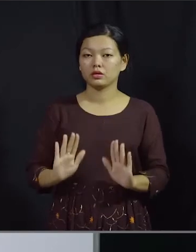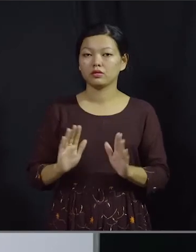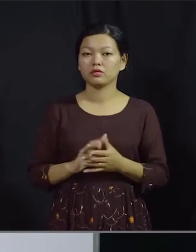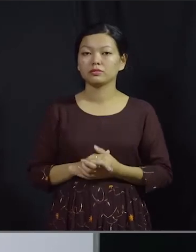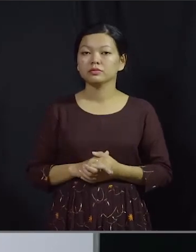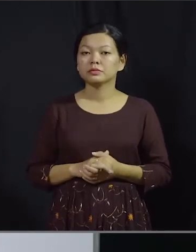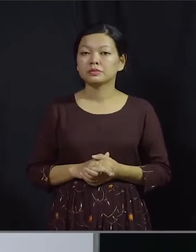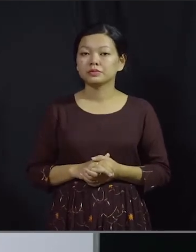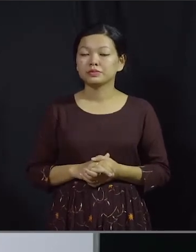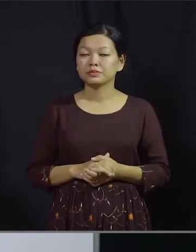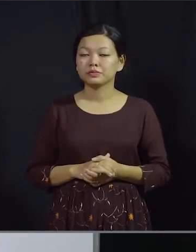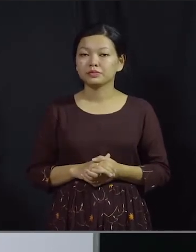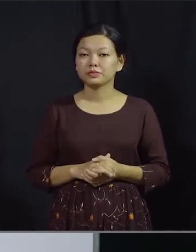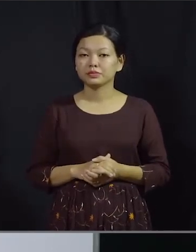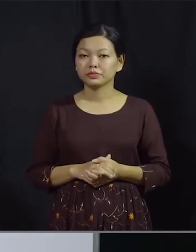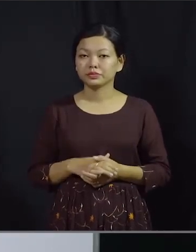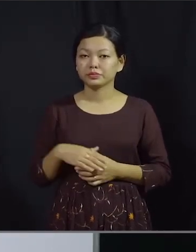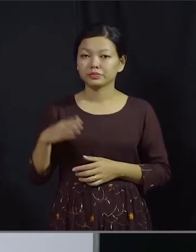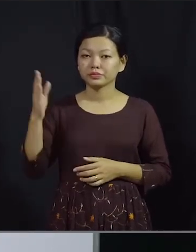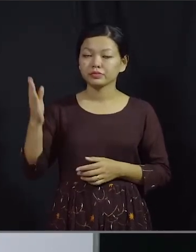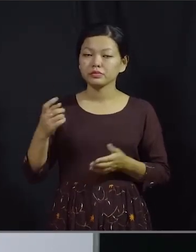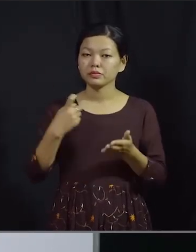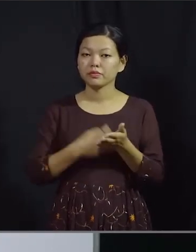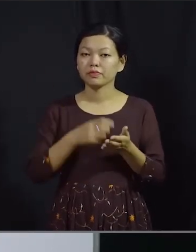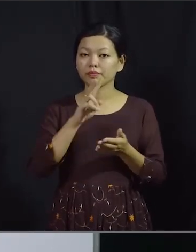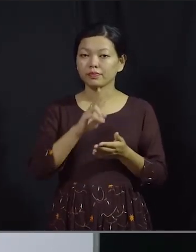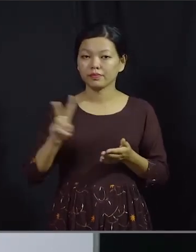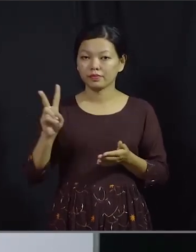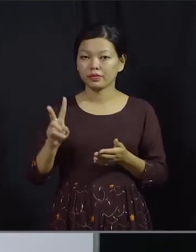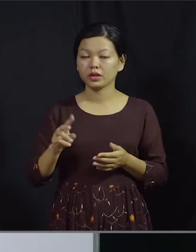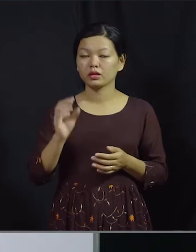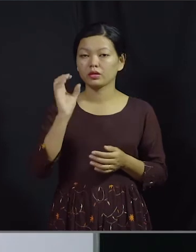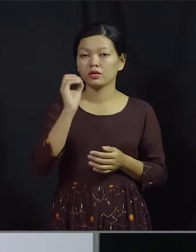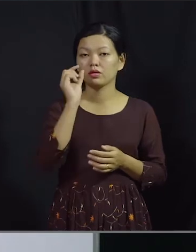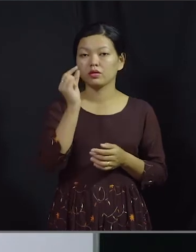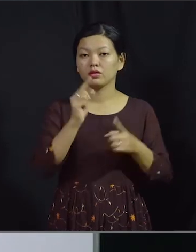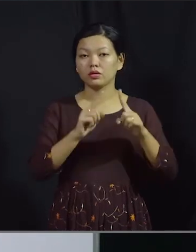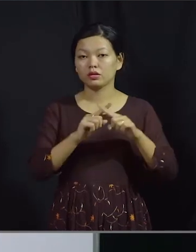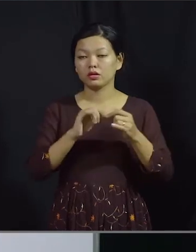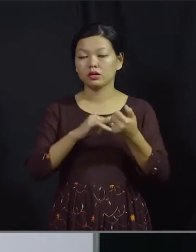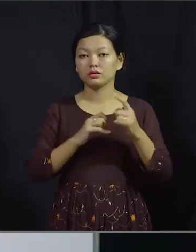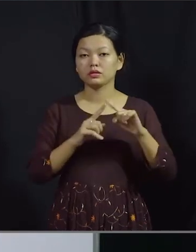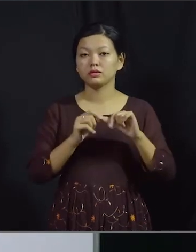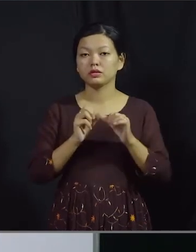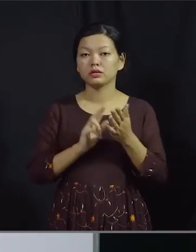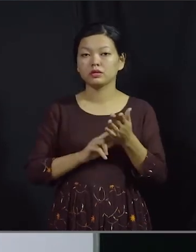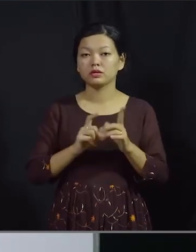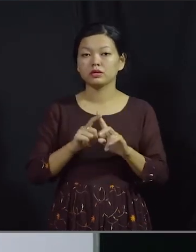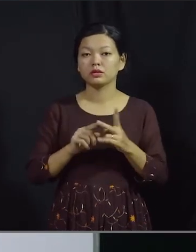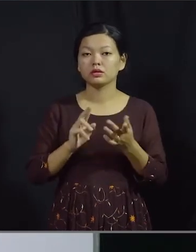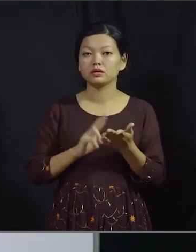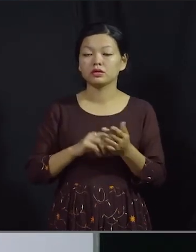paid. Therefore, this is revaluation account debtor to outstanding rent. Next is prepaid